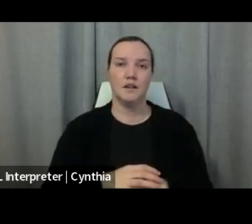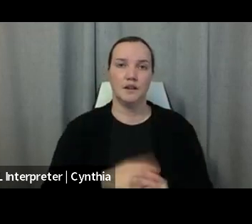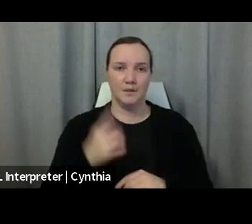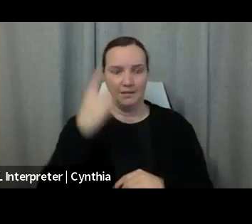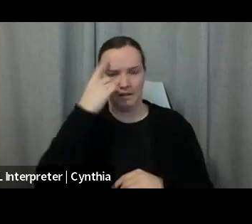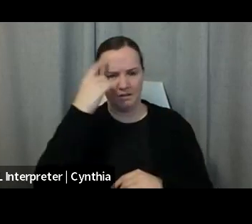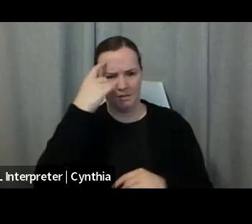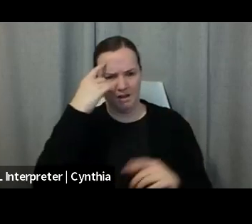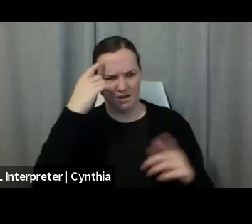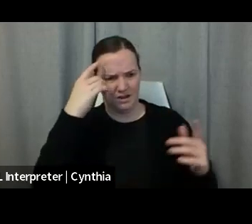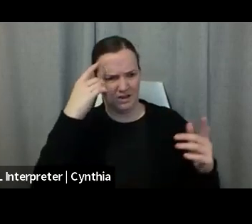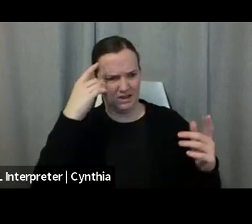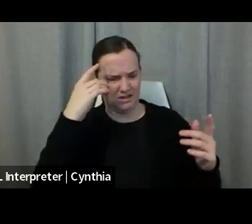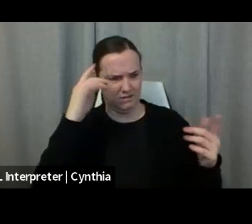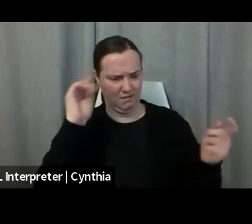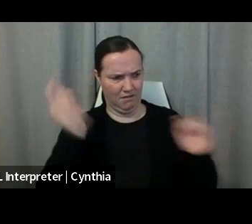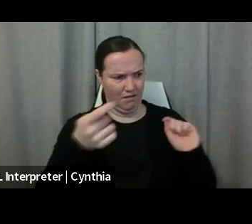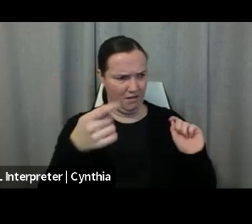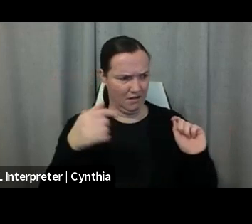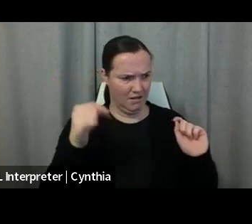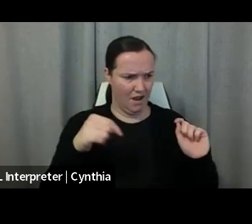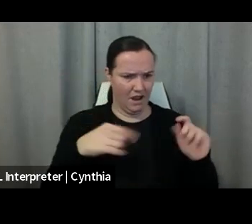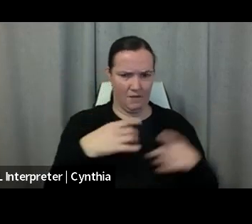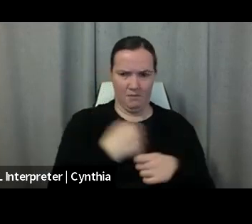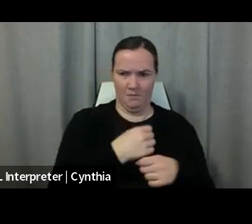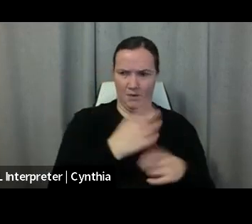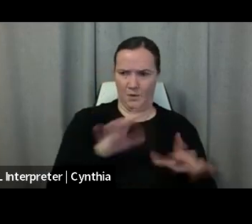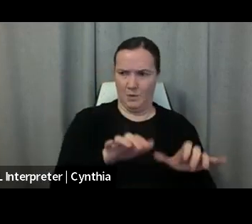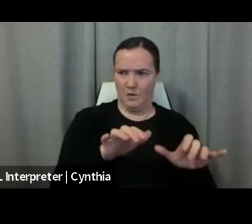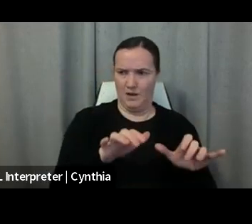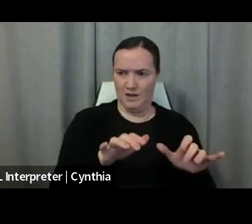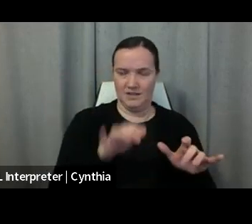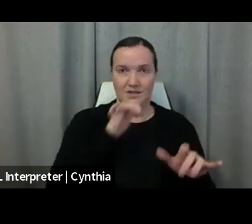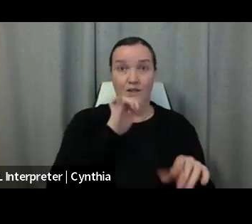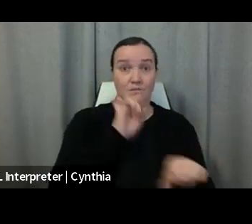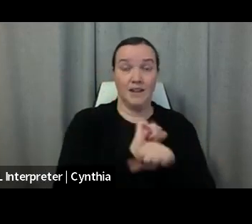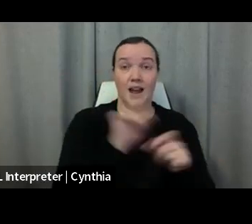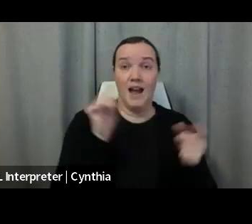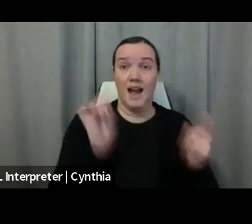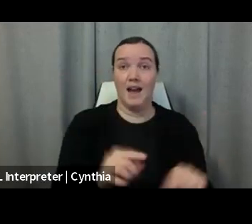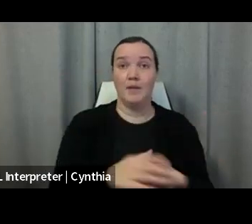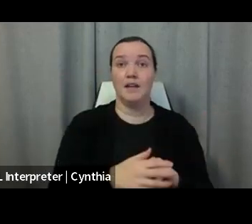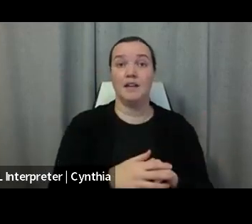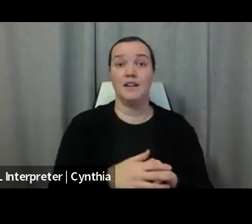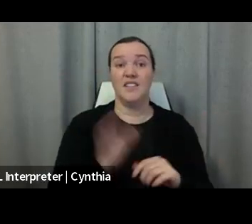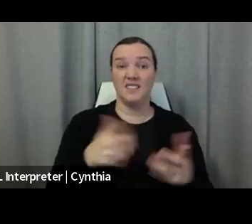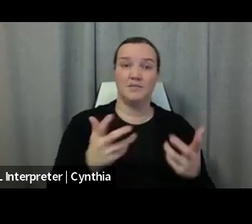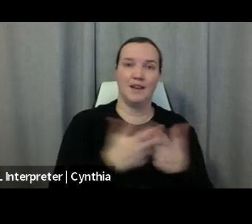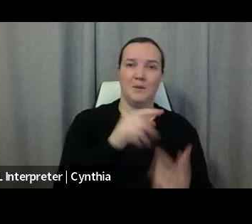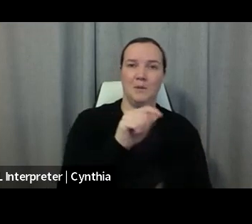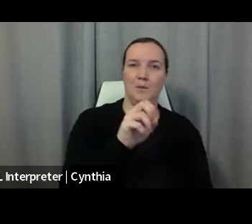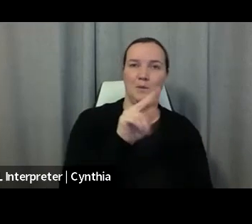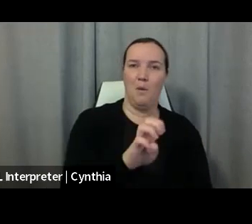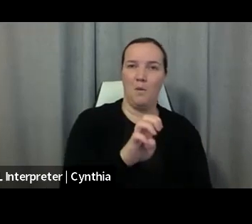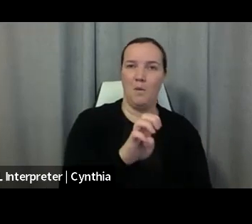your mind and that what you're creating and saying isn't the real deal of what's going on, right? Fits with tone policing as well, you know, in a way.